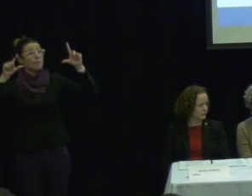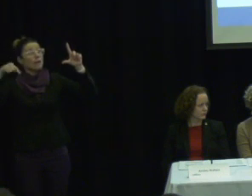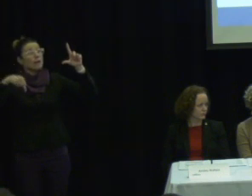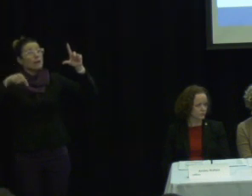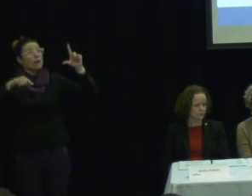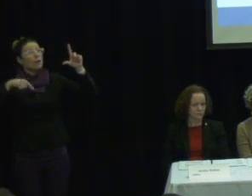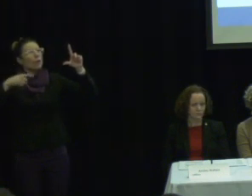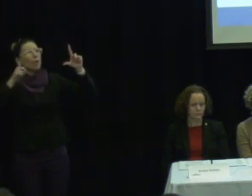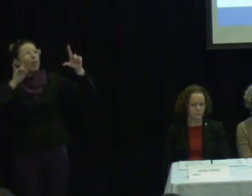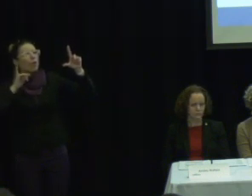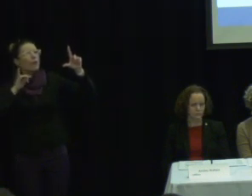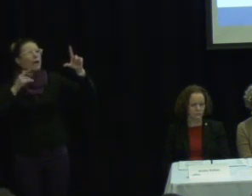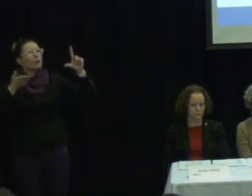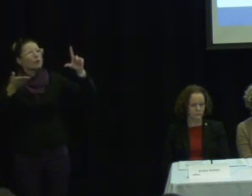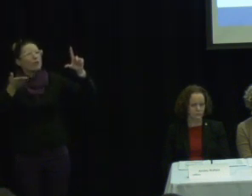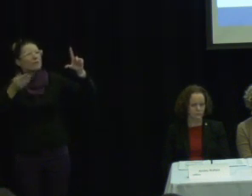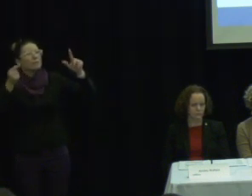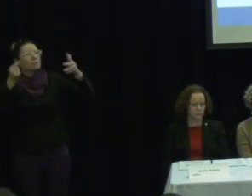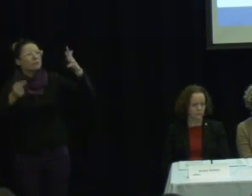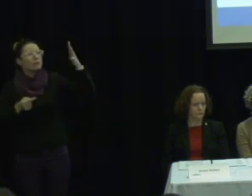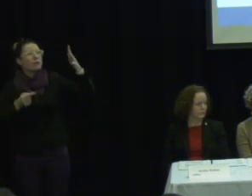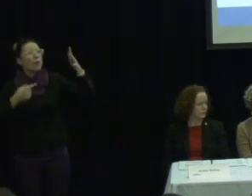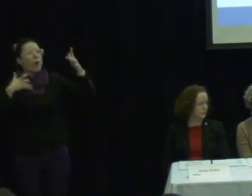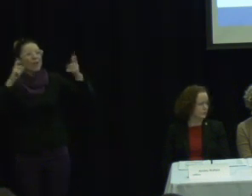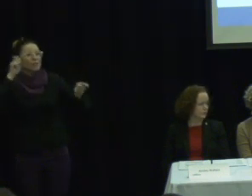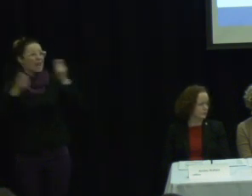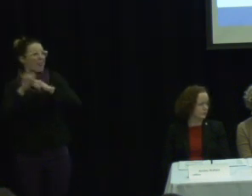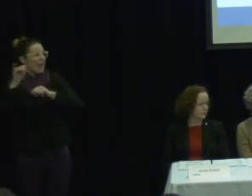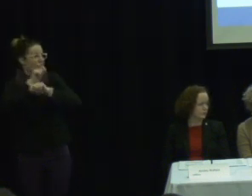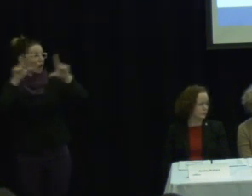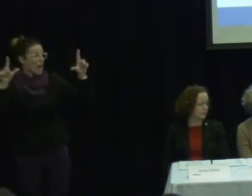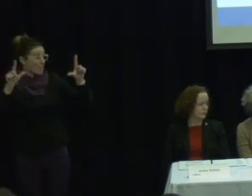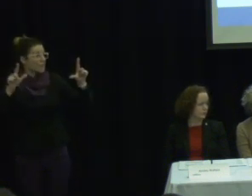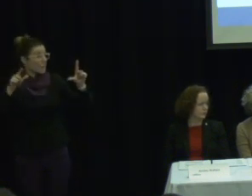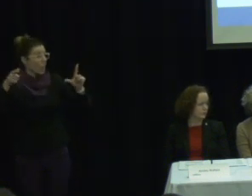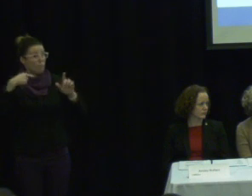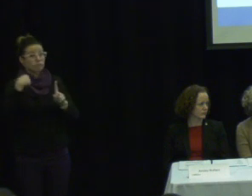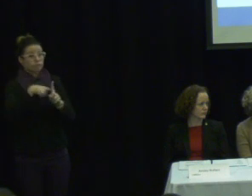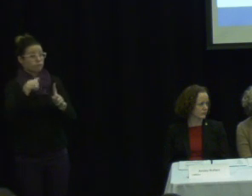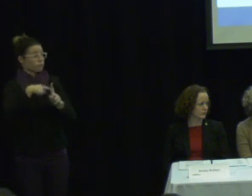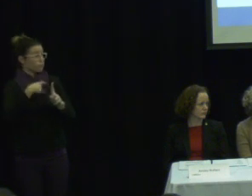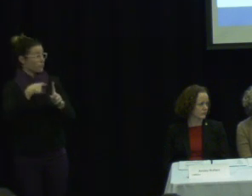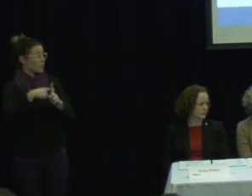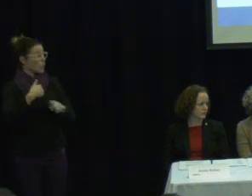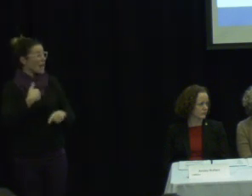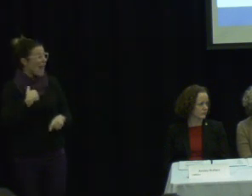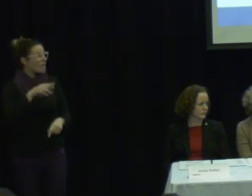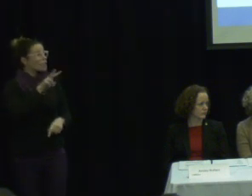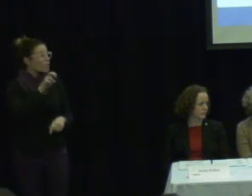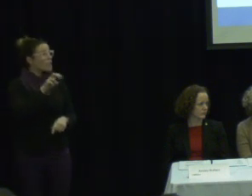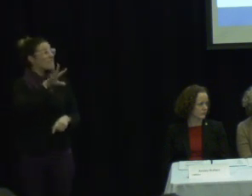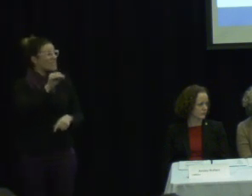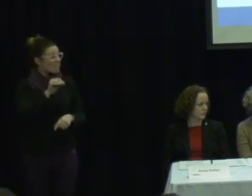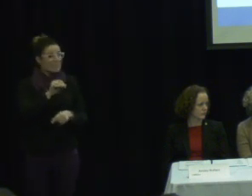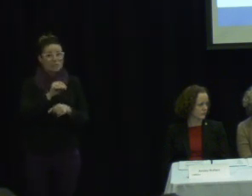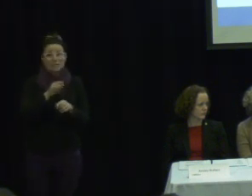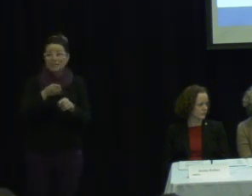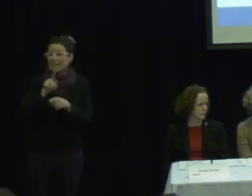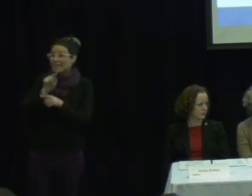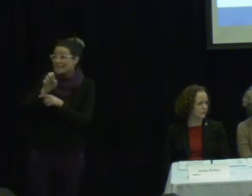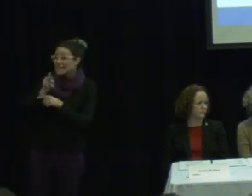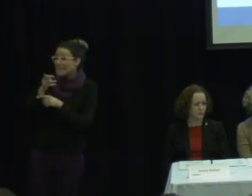start sending messages about excellence in our marketing. That we have 250 tenure-track research-based faculty at this